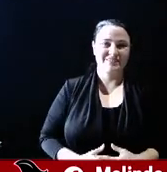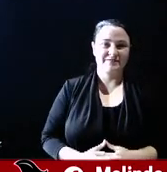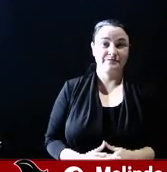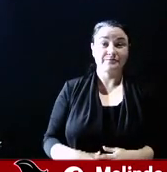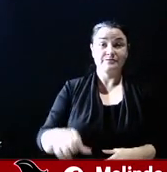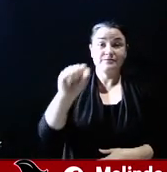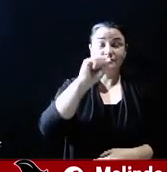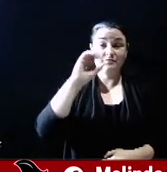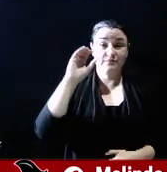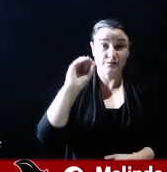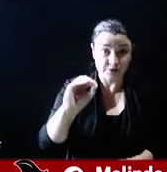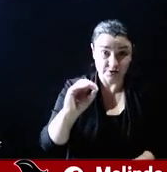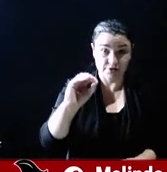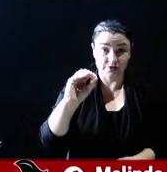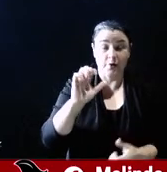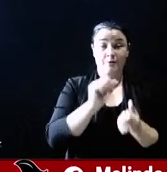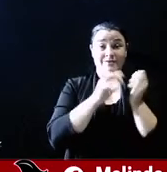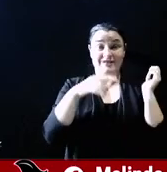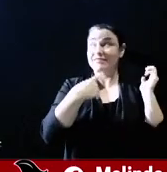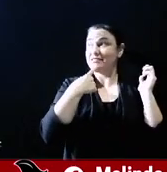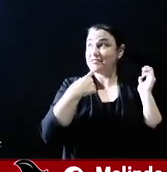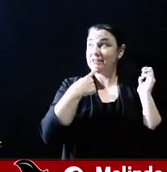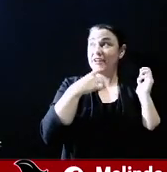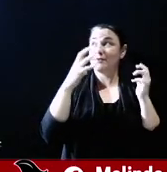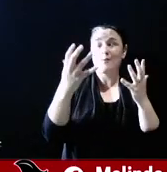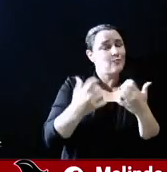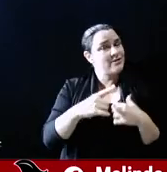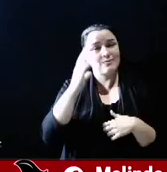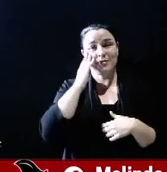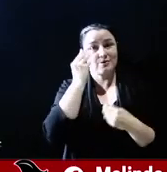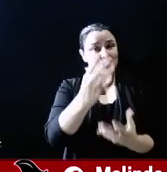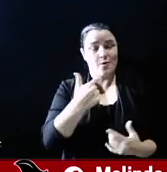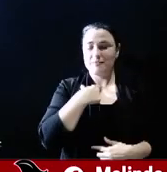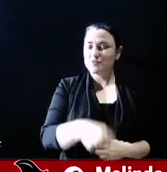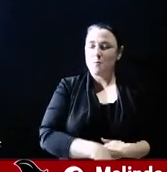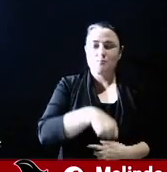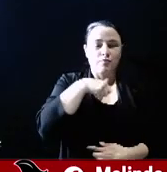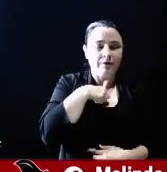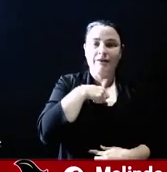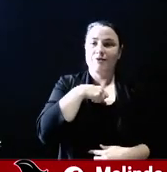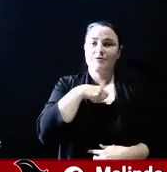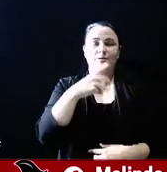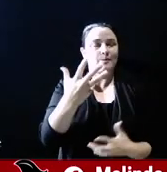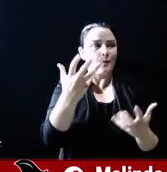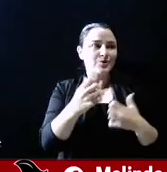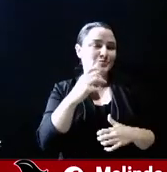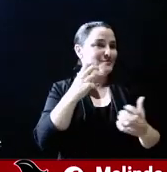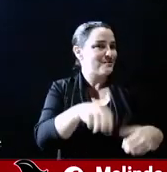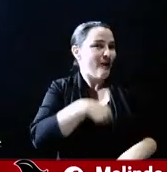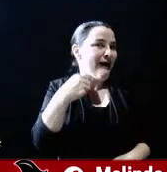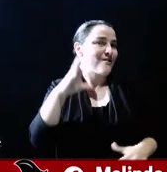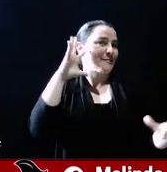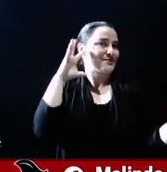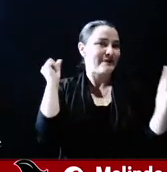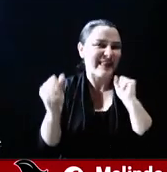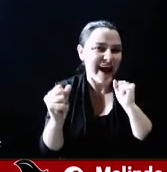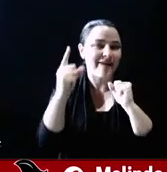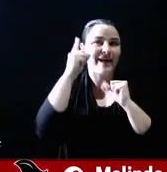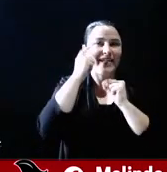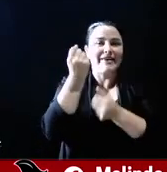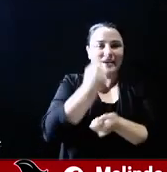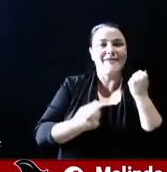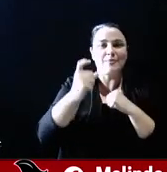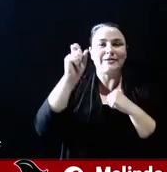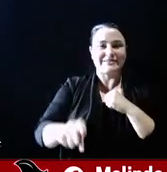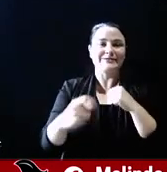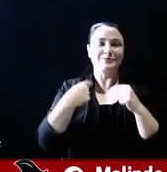So this afternoon, my friends, if we're a little more proud, if we're a little more loud, I think everybody's going to